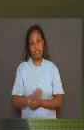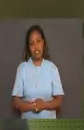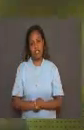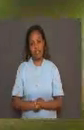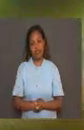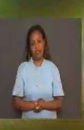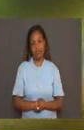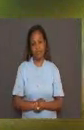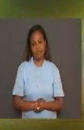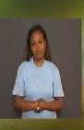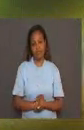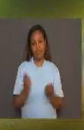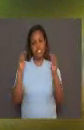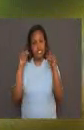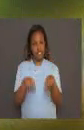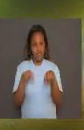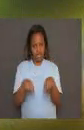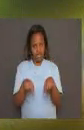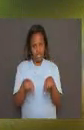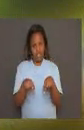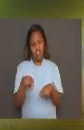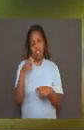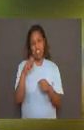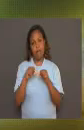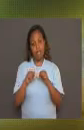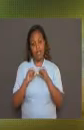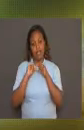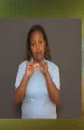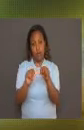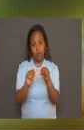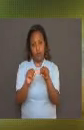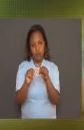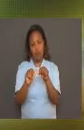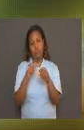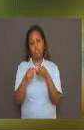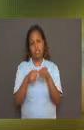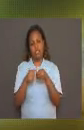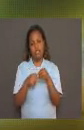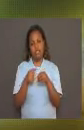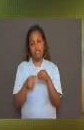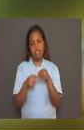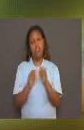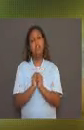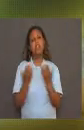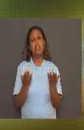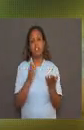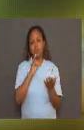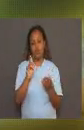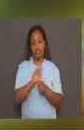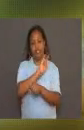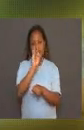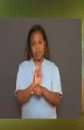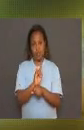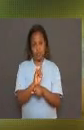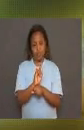Nations. Today, we will continue to think about how citizens